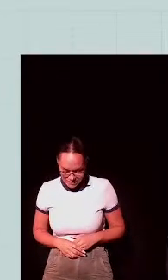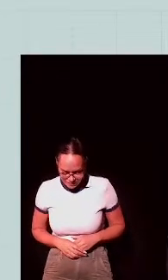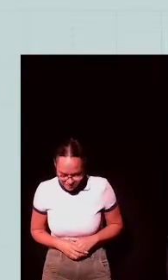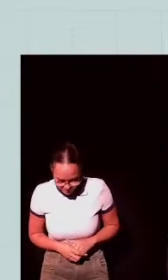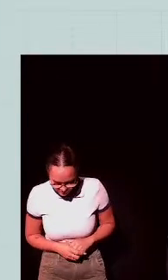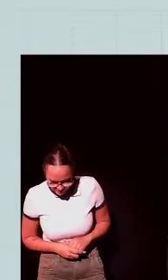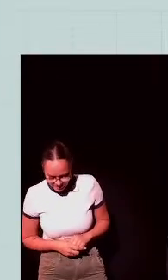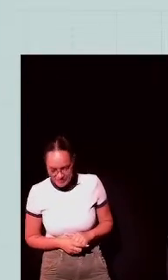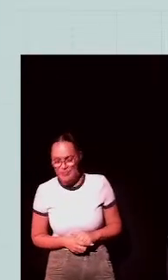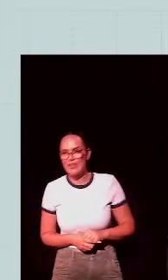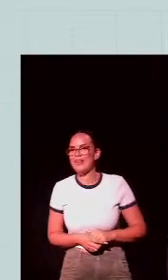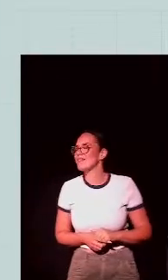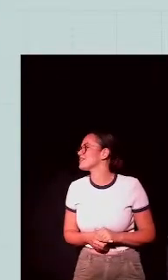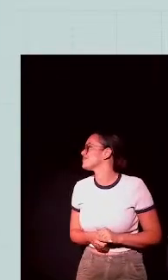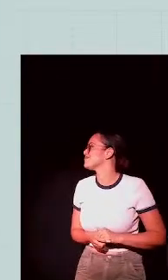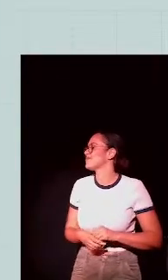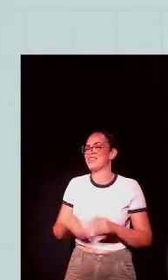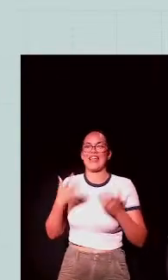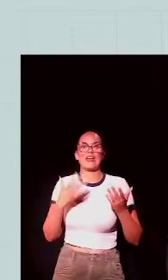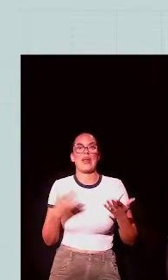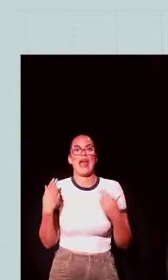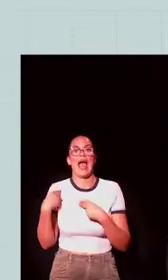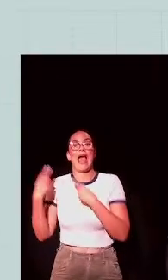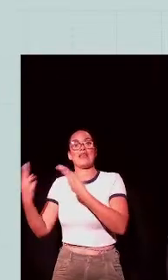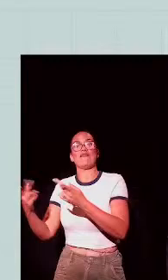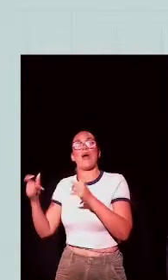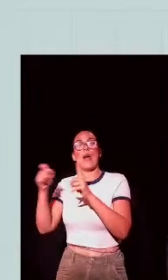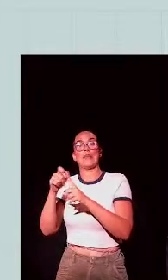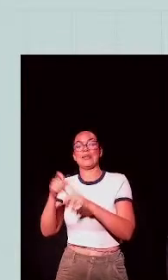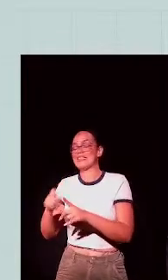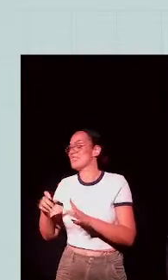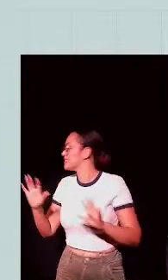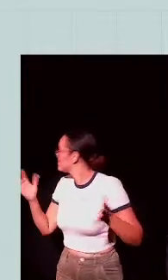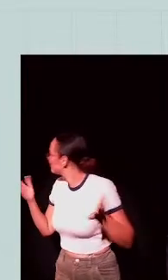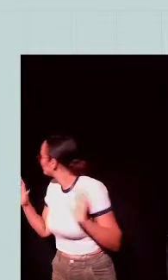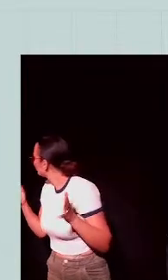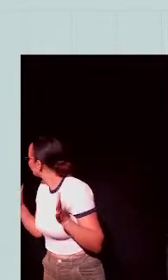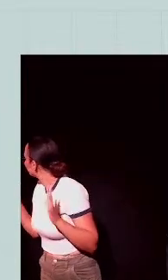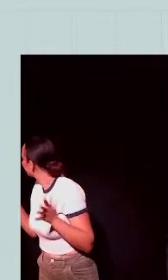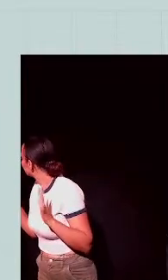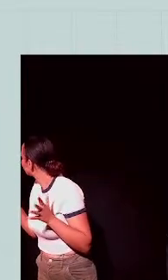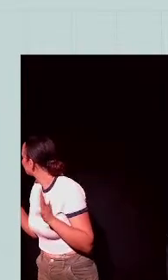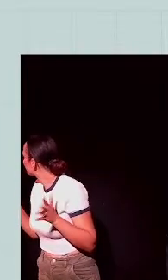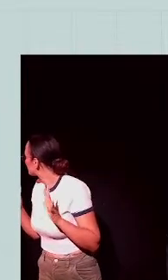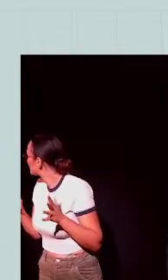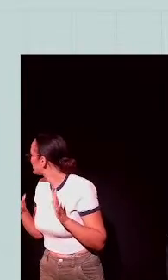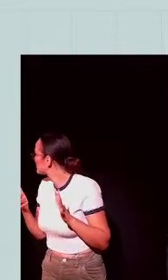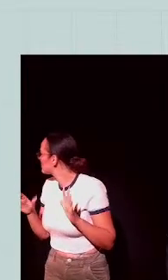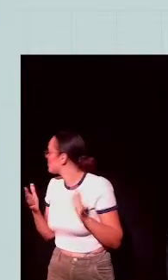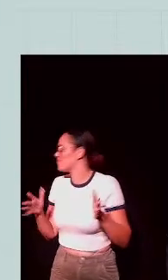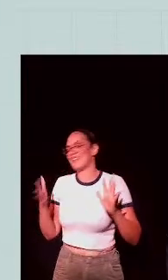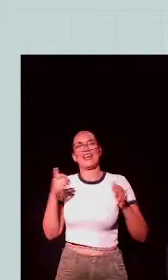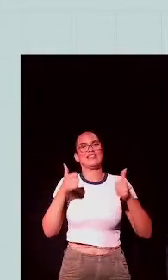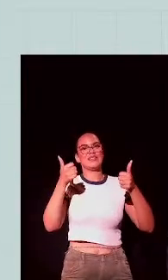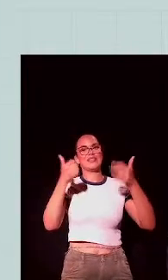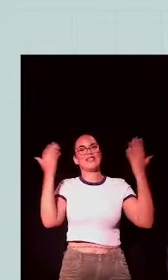think I don't have anything more to say. I'm just going to hand over to Paulee. Take it away. Thank you. Evening all.